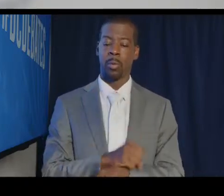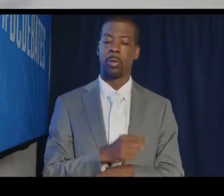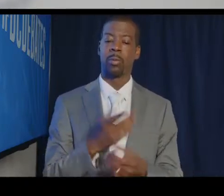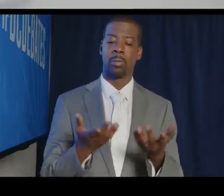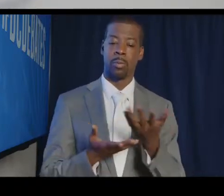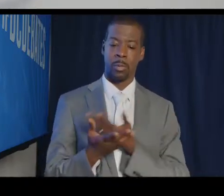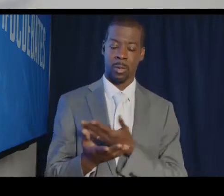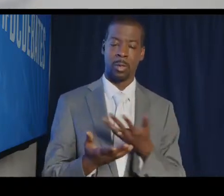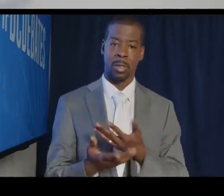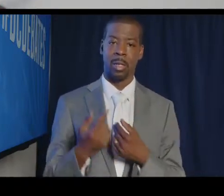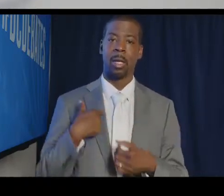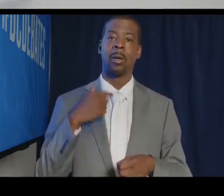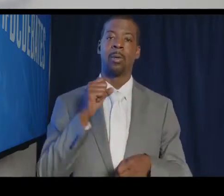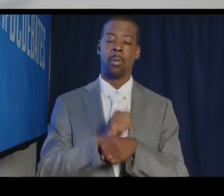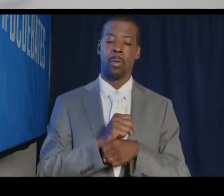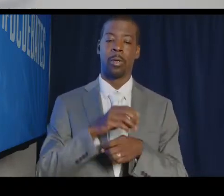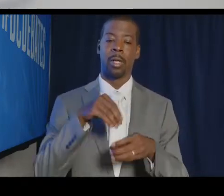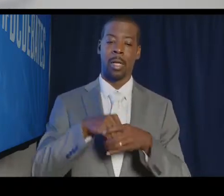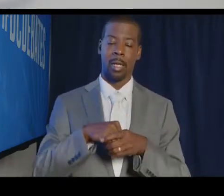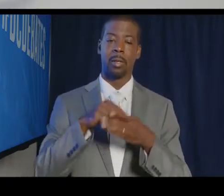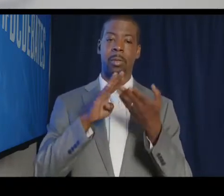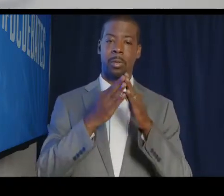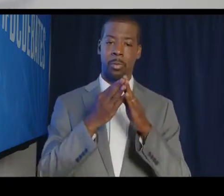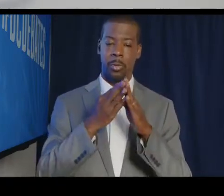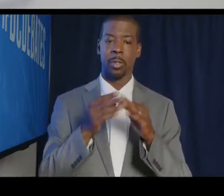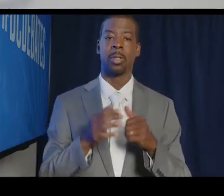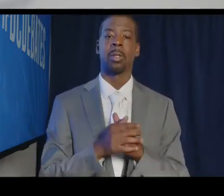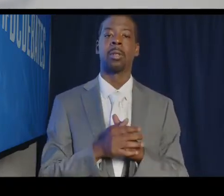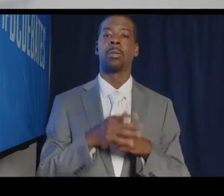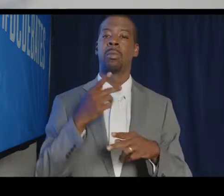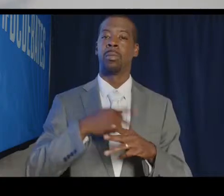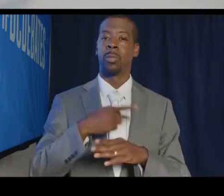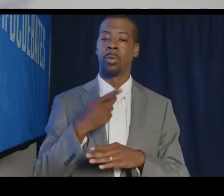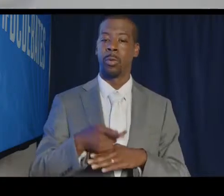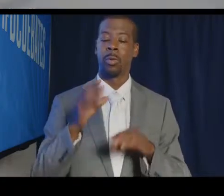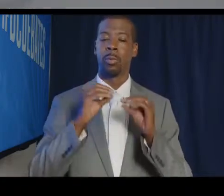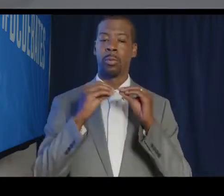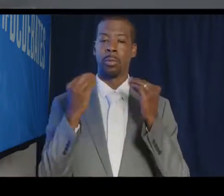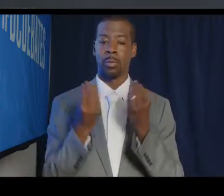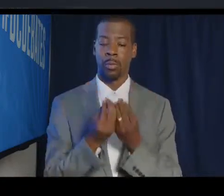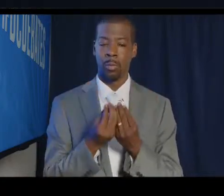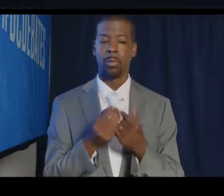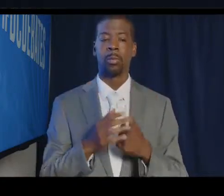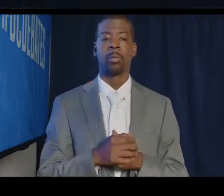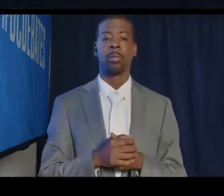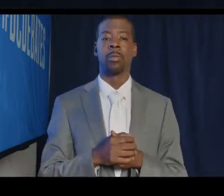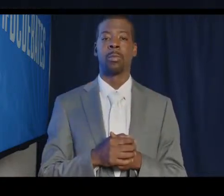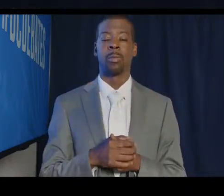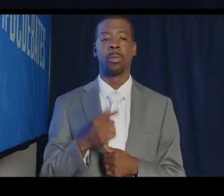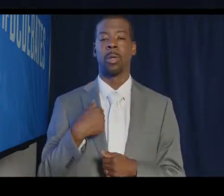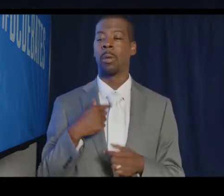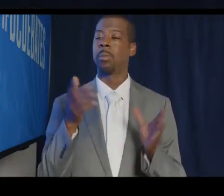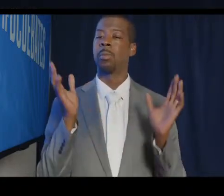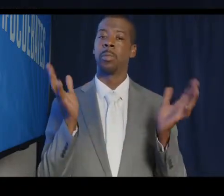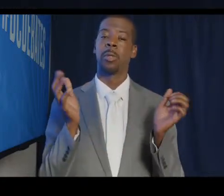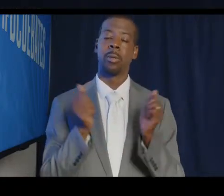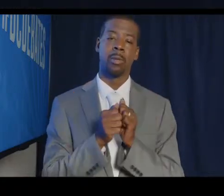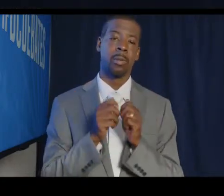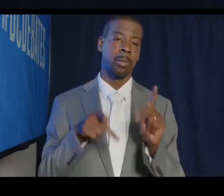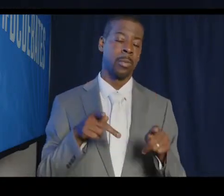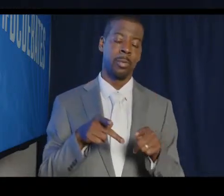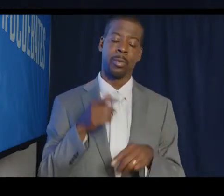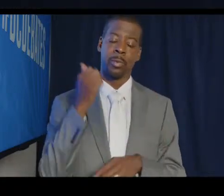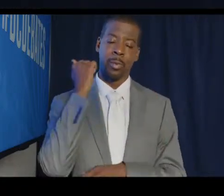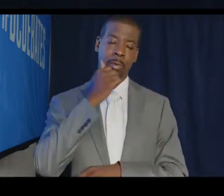and I'm working in the community constantly on various programs and activities and organizations and nonprofits. And so I'm talking to people all the time, and what